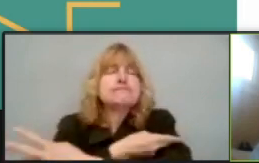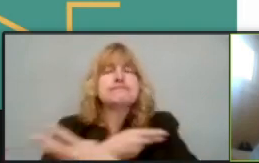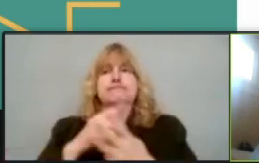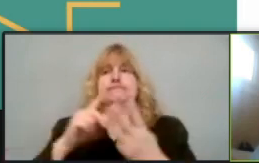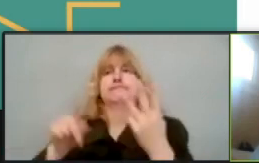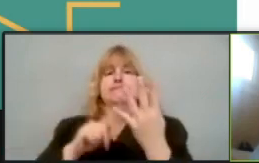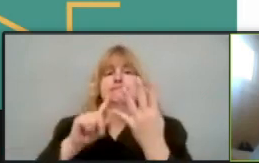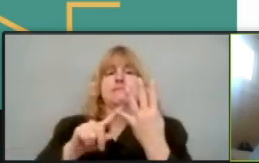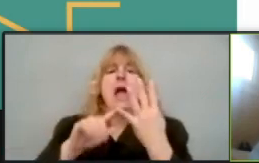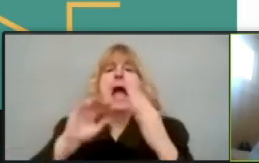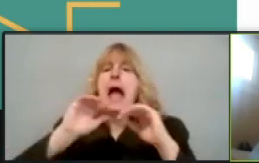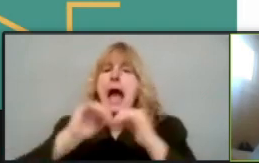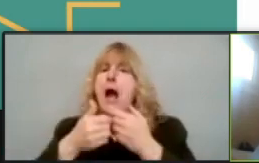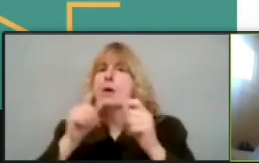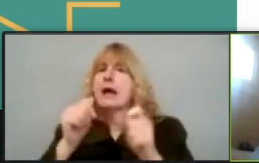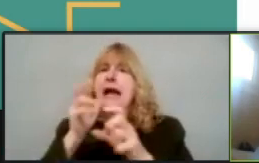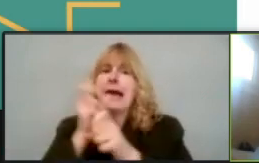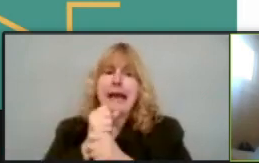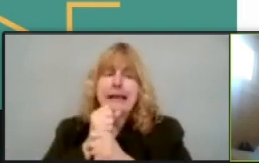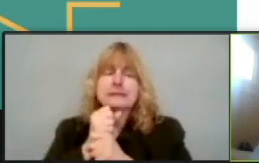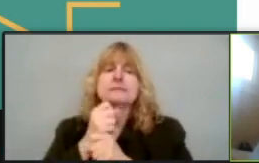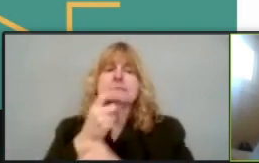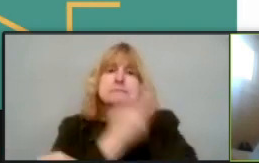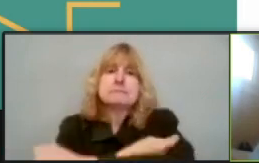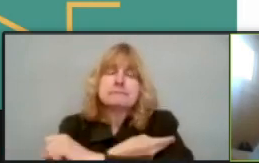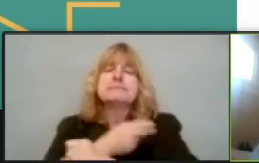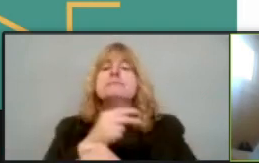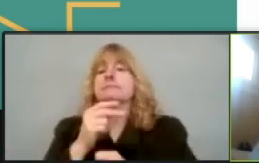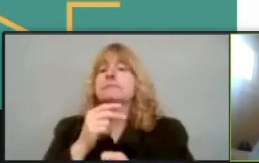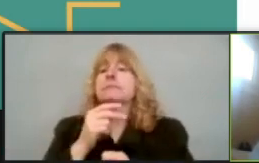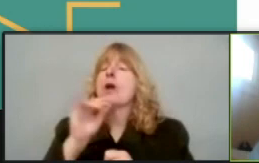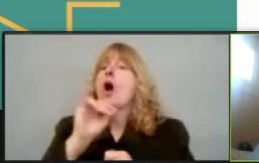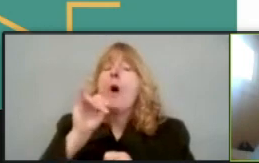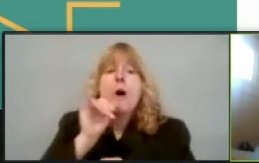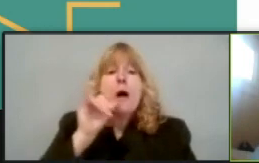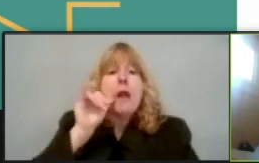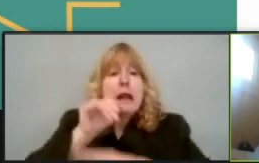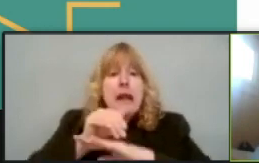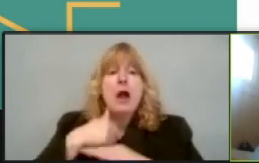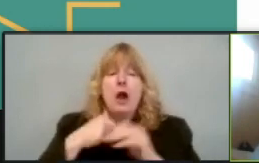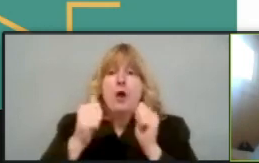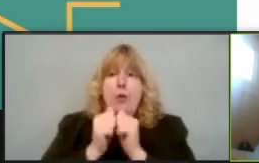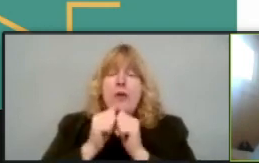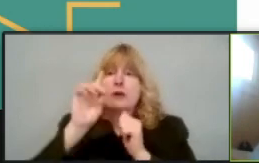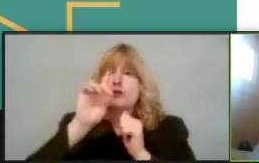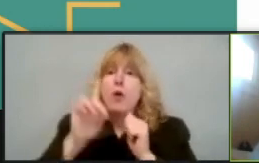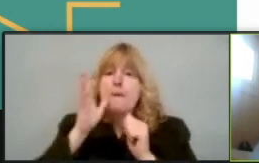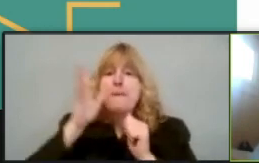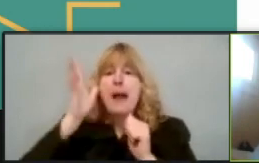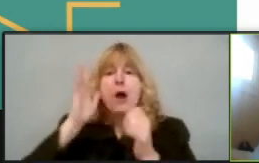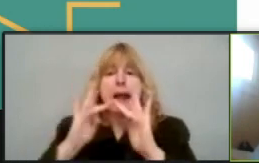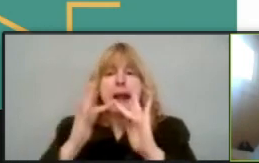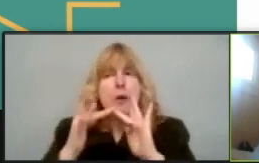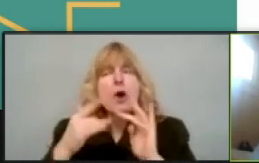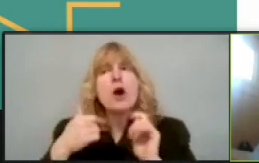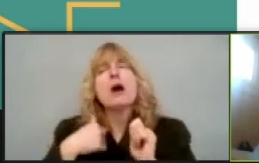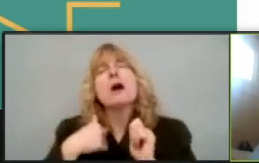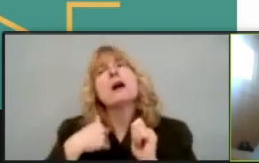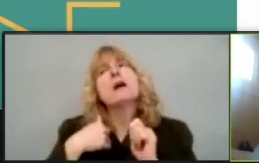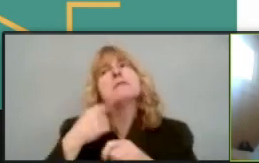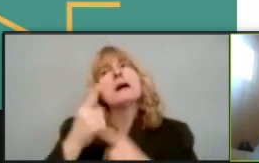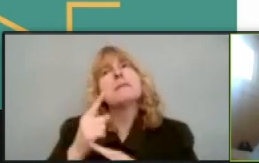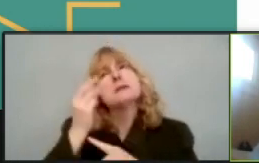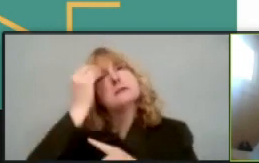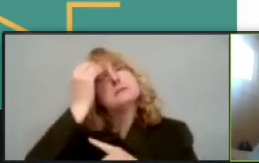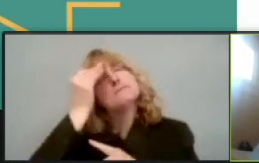you can access it. Also, last night I was with the Detroit Parent Network, and I really got to thinking, you know, making the